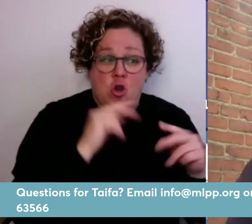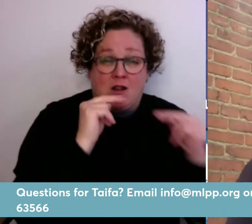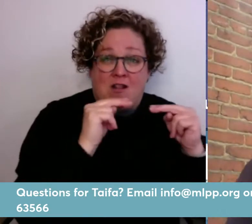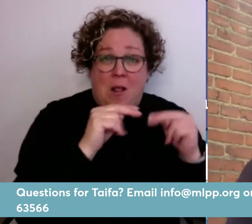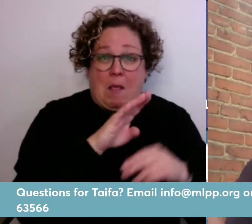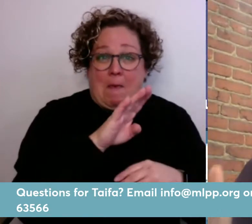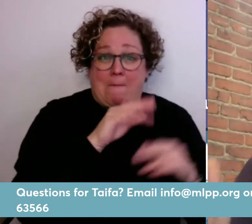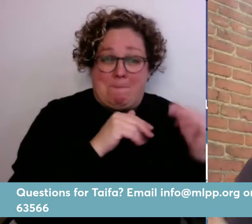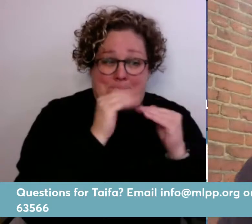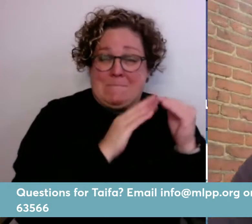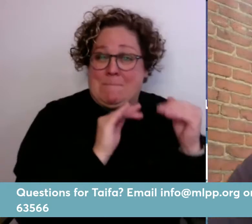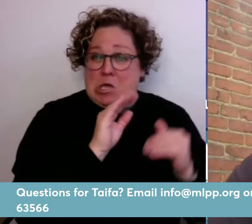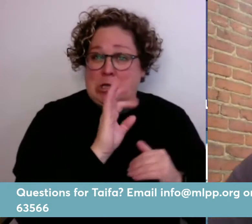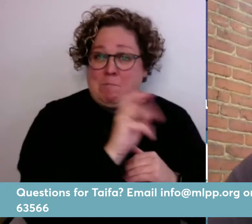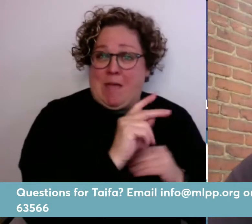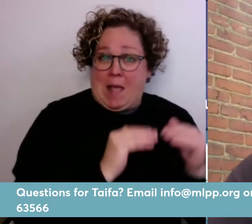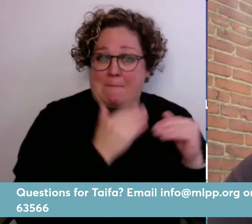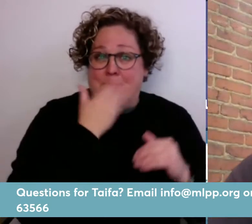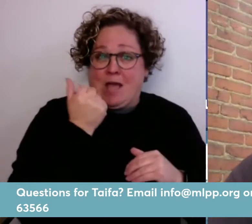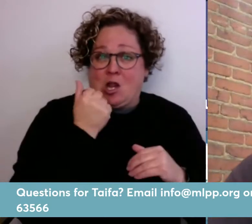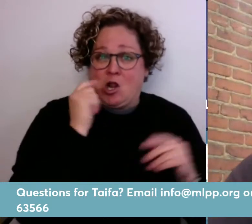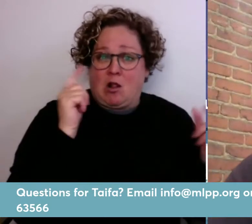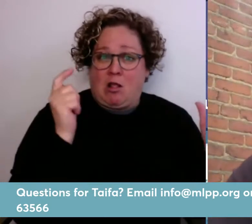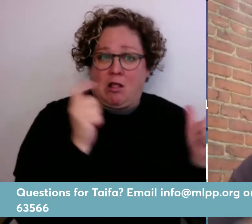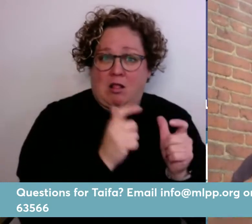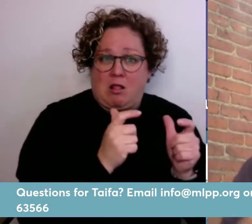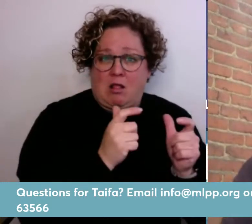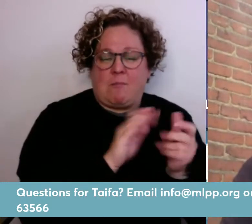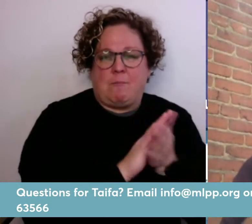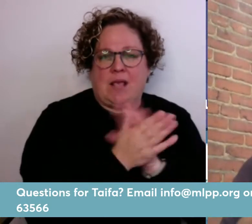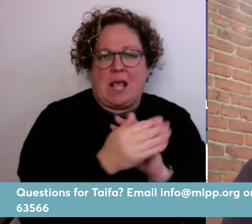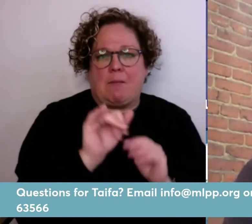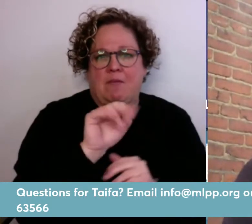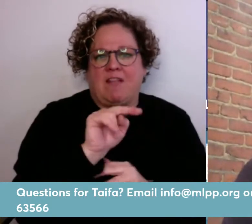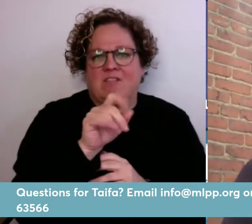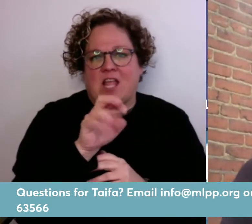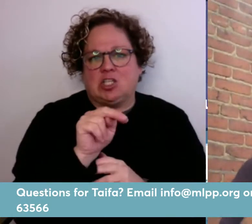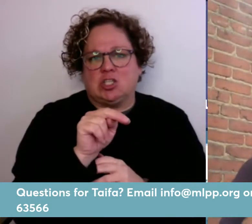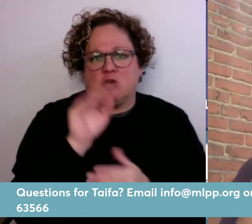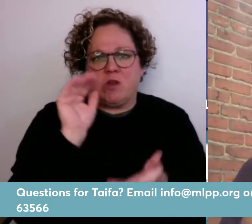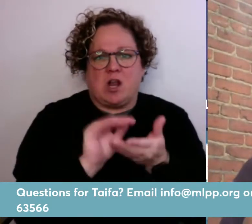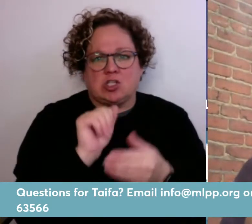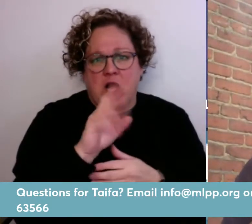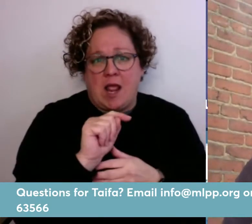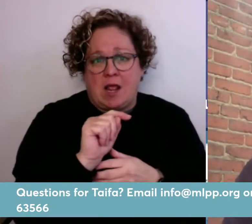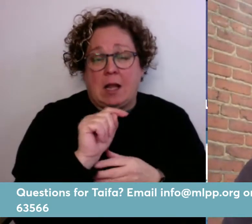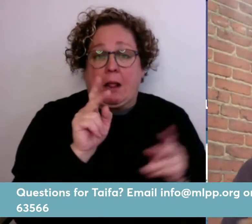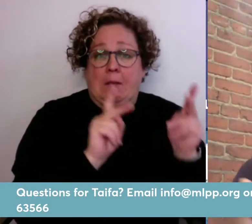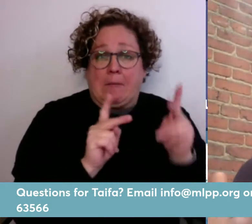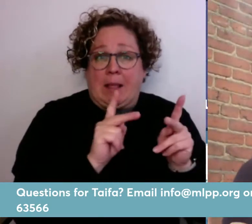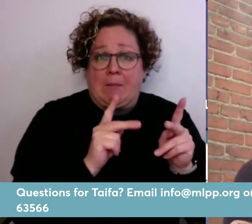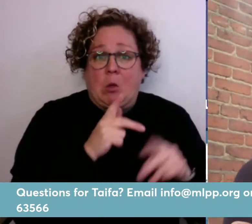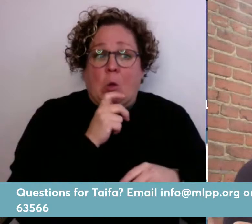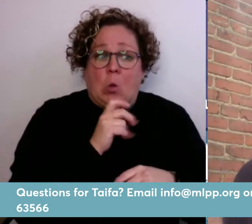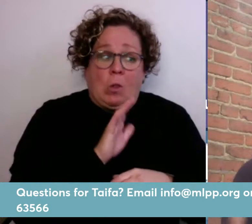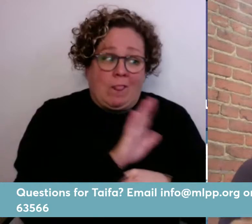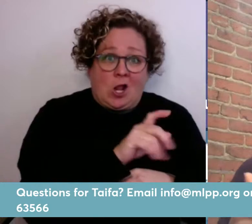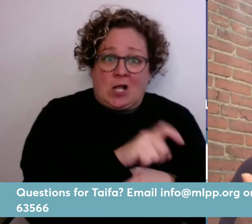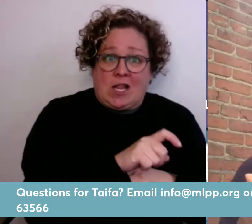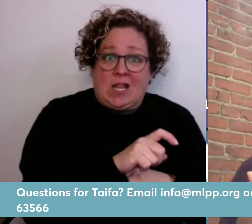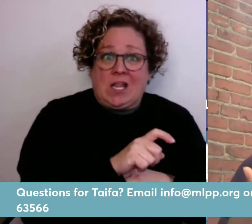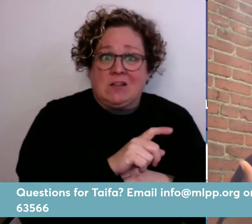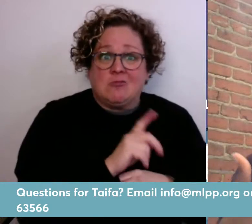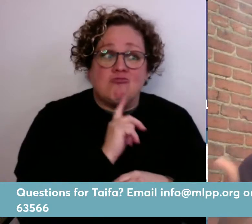got whittled down into the Inflation Reduction Act. And people whose needs were most easily traded away